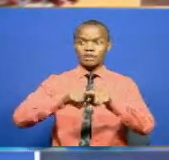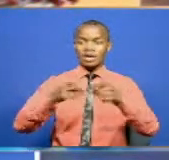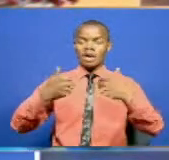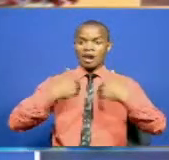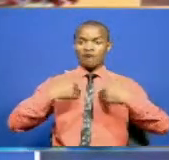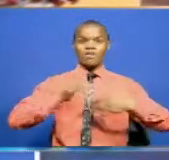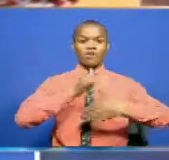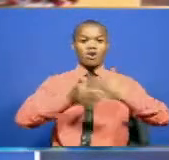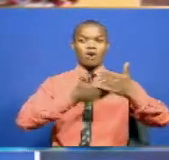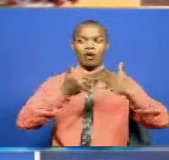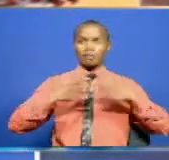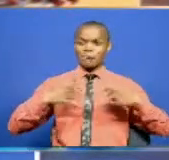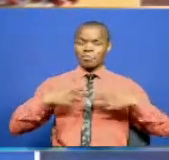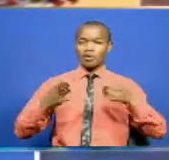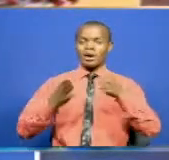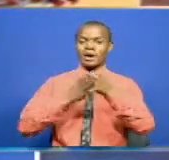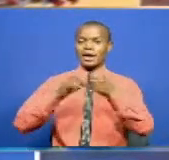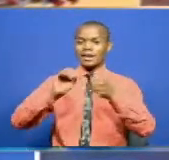total of